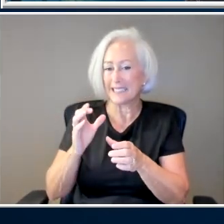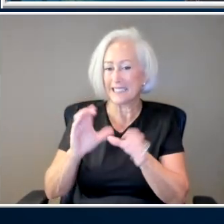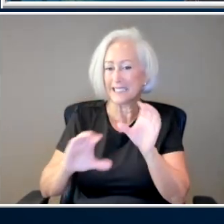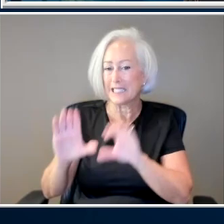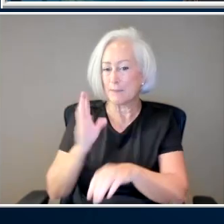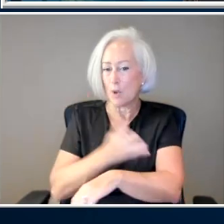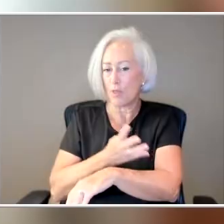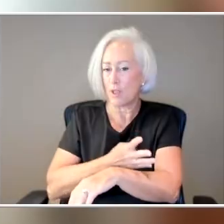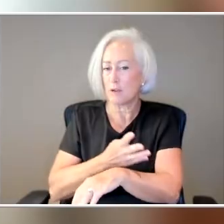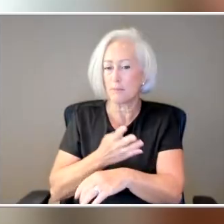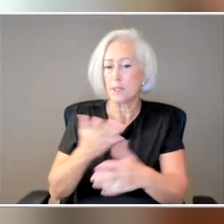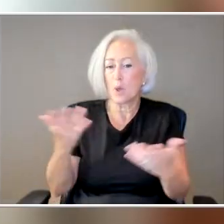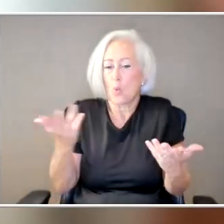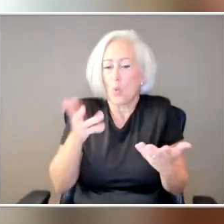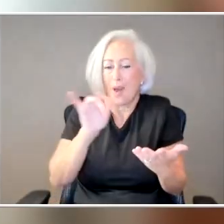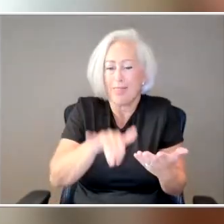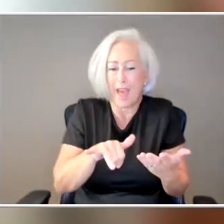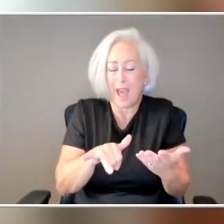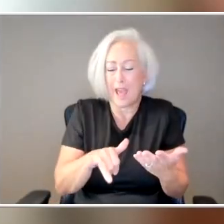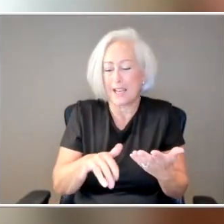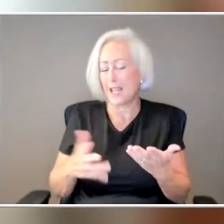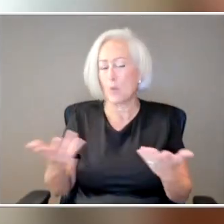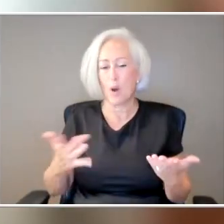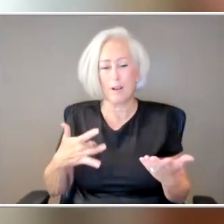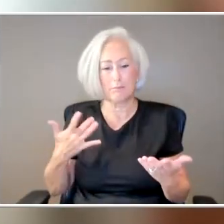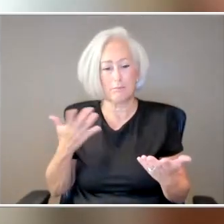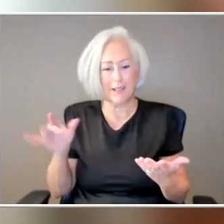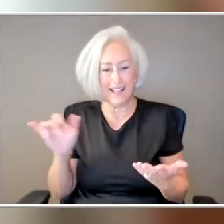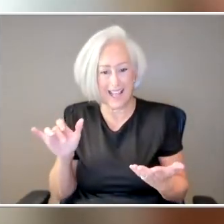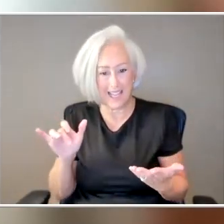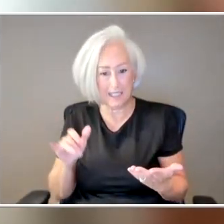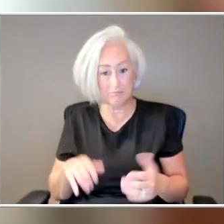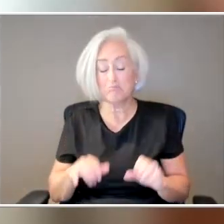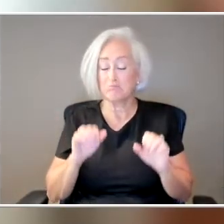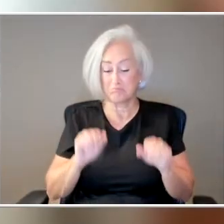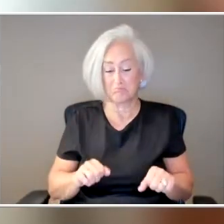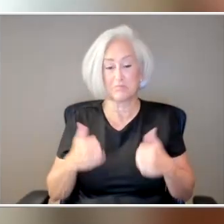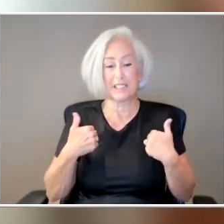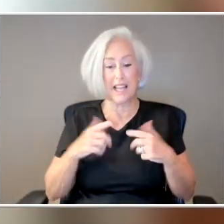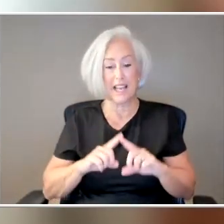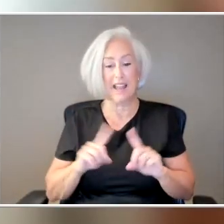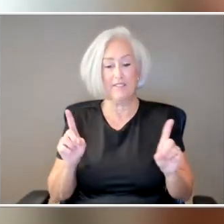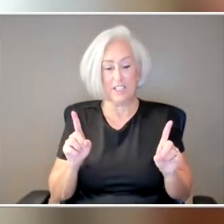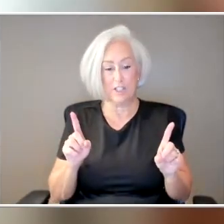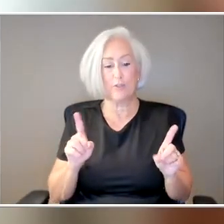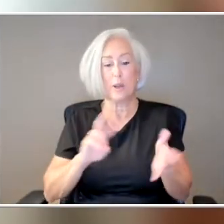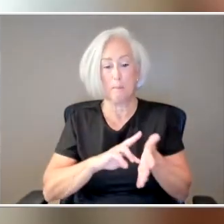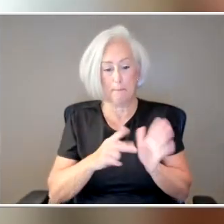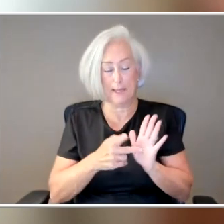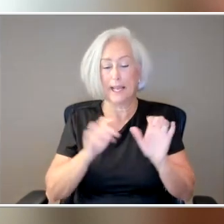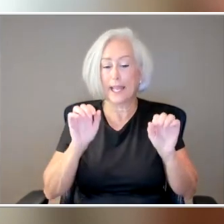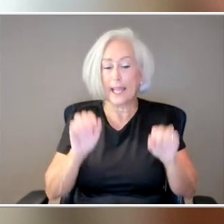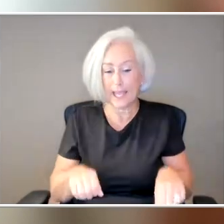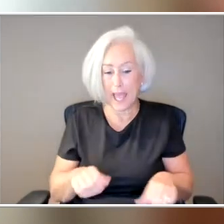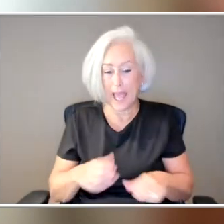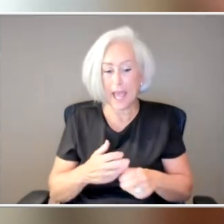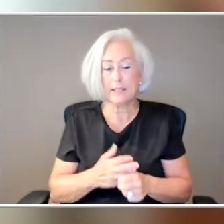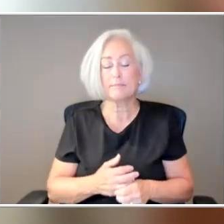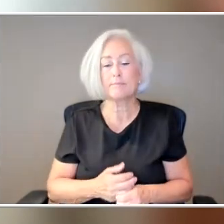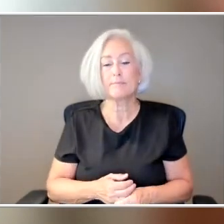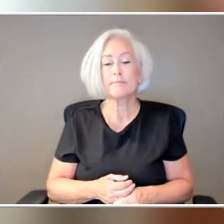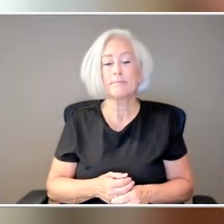patient. So it can have different meanings. I suspect